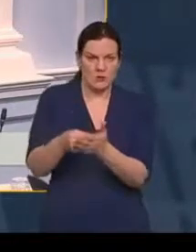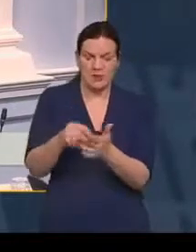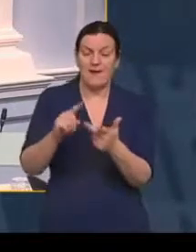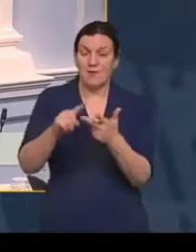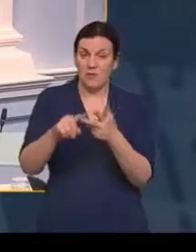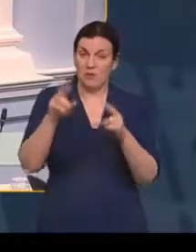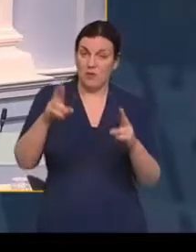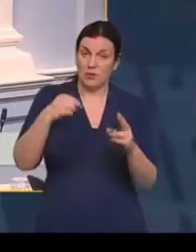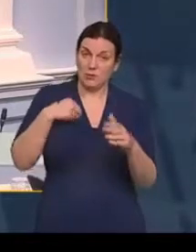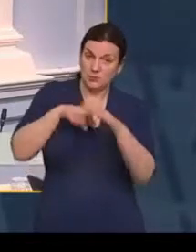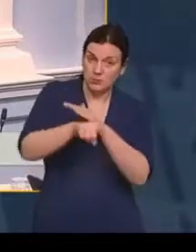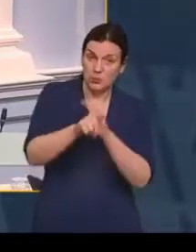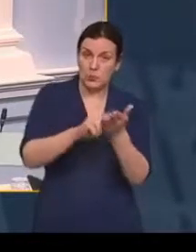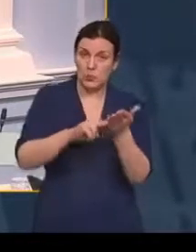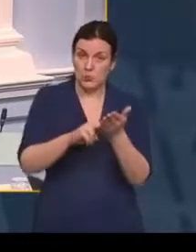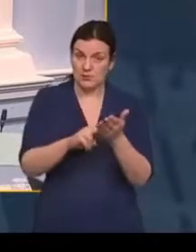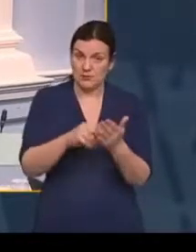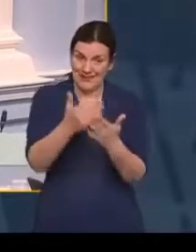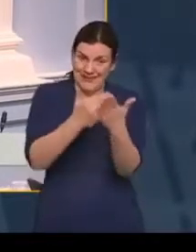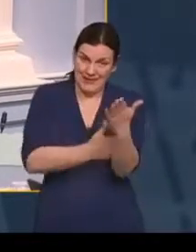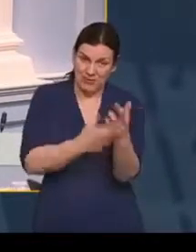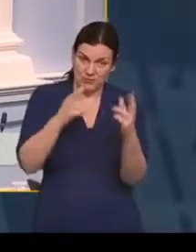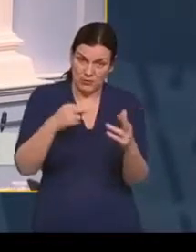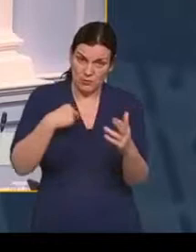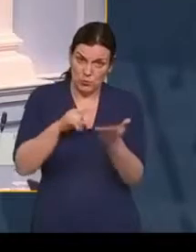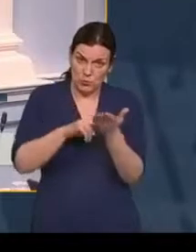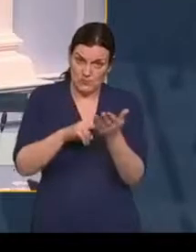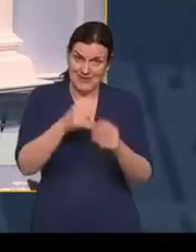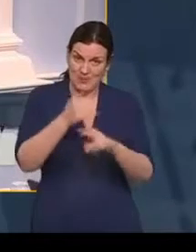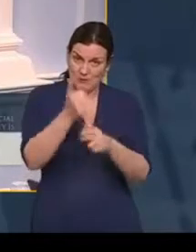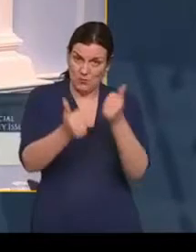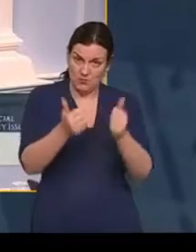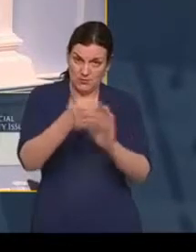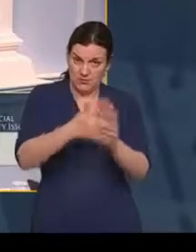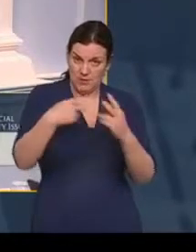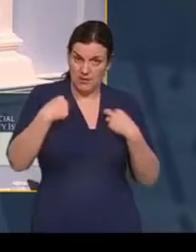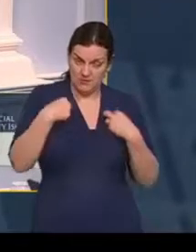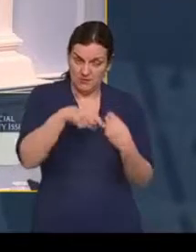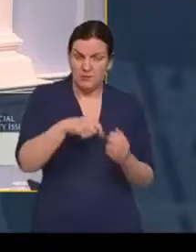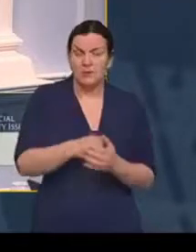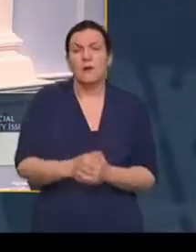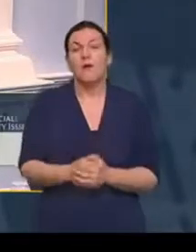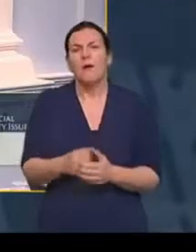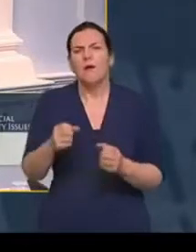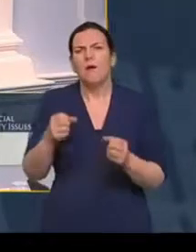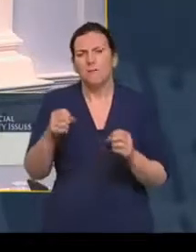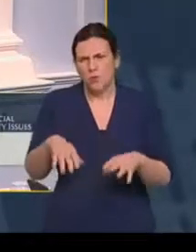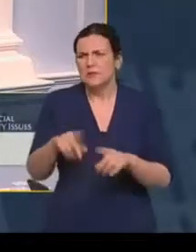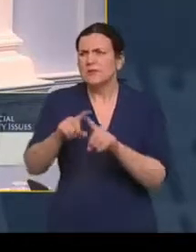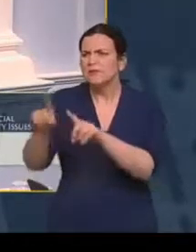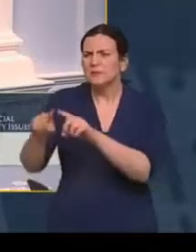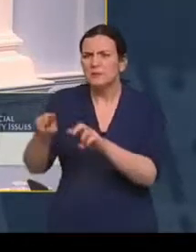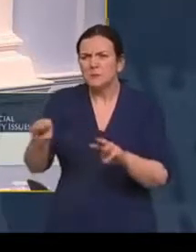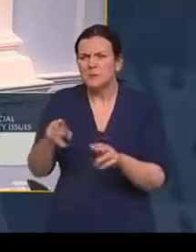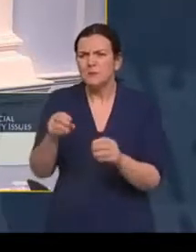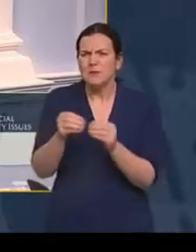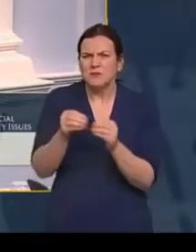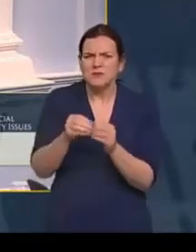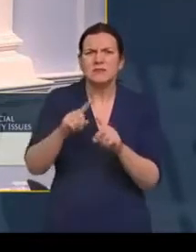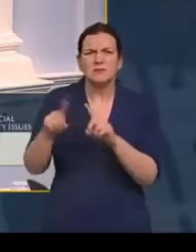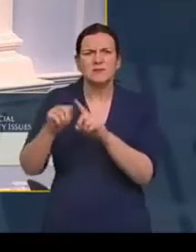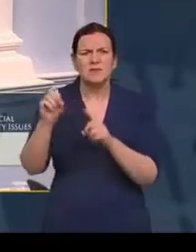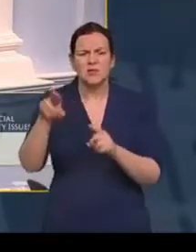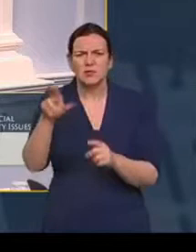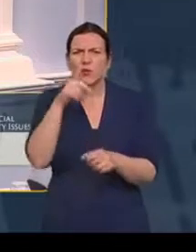statutory right to use ISL in the courts. Of course, a number of senators have raised the issue. Senator Mordevine and Senator Victor